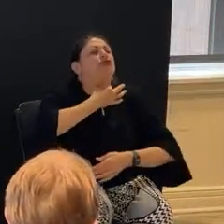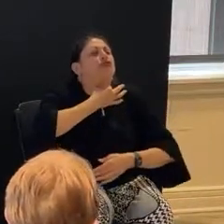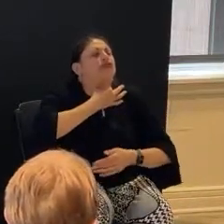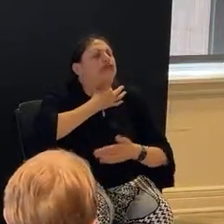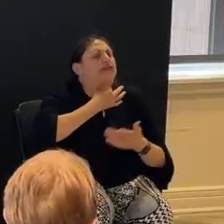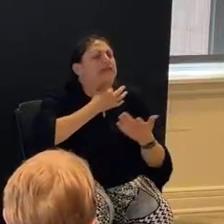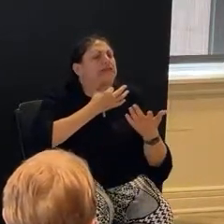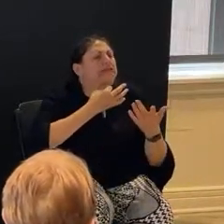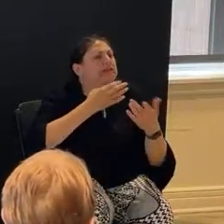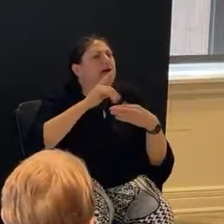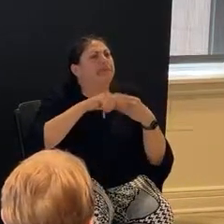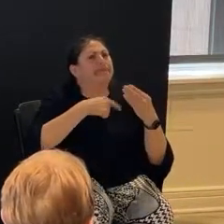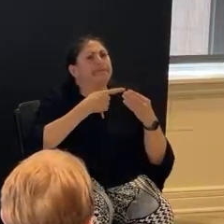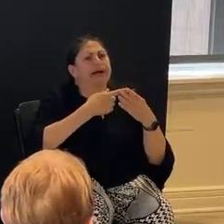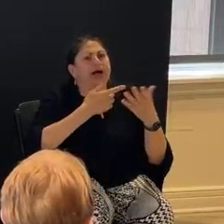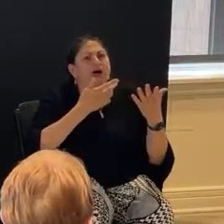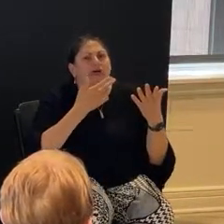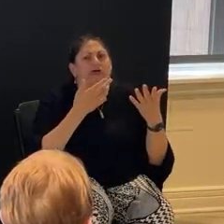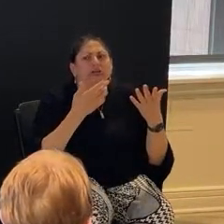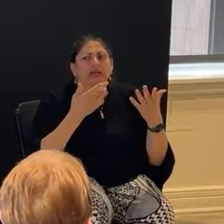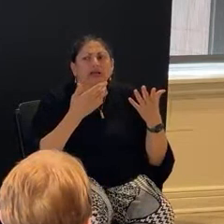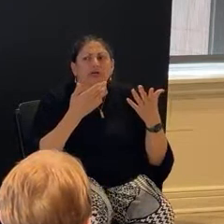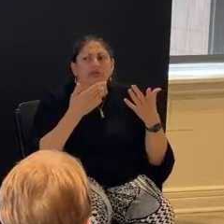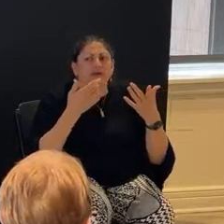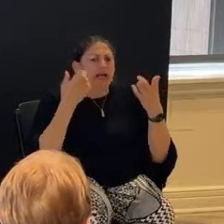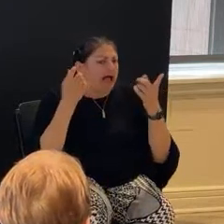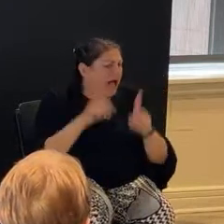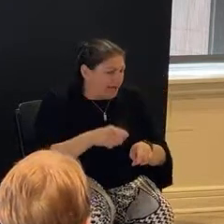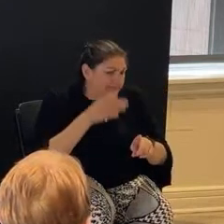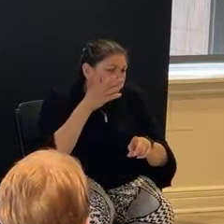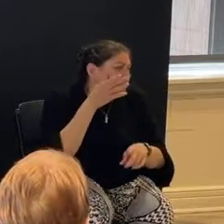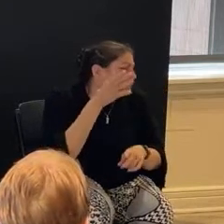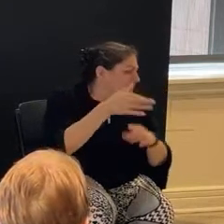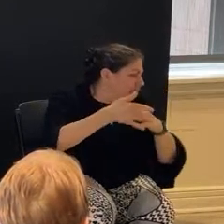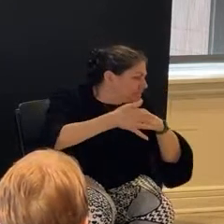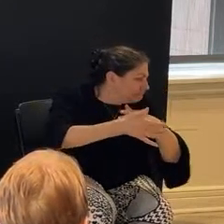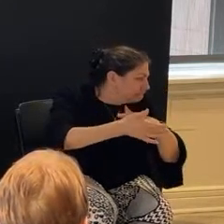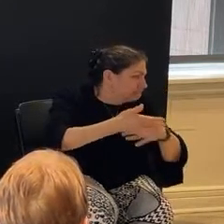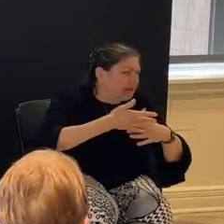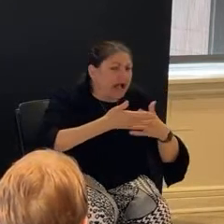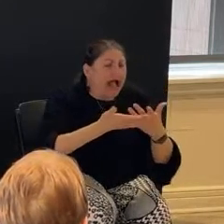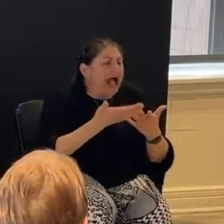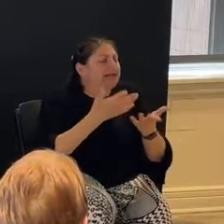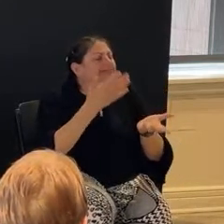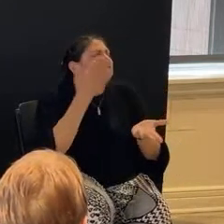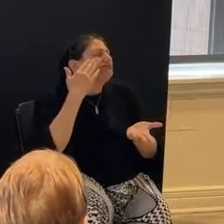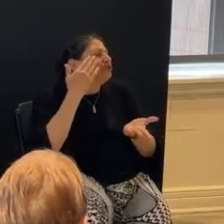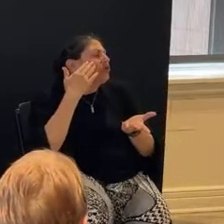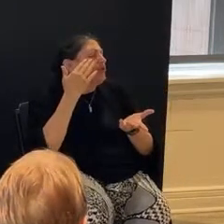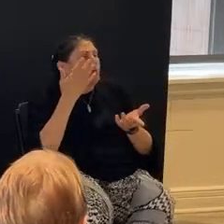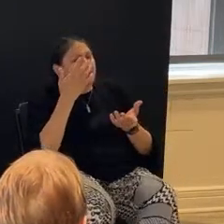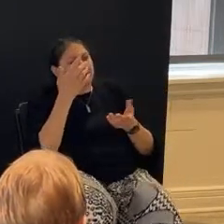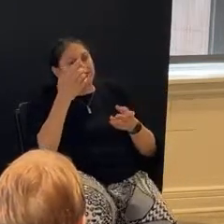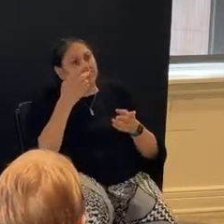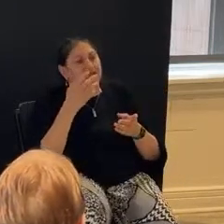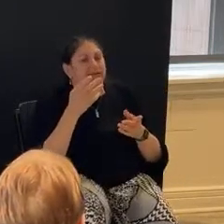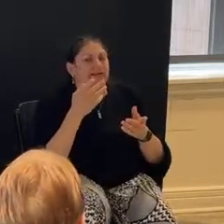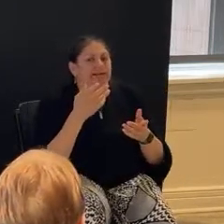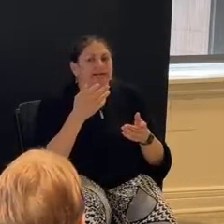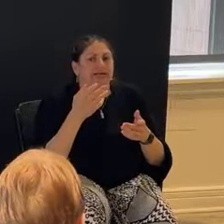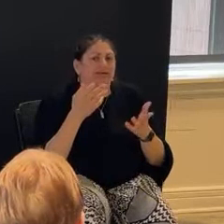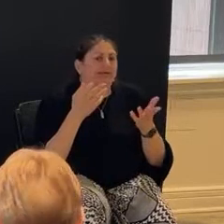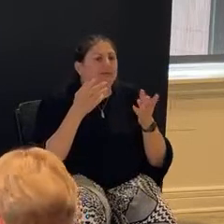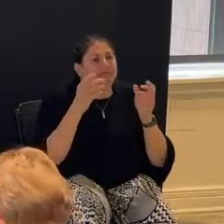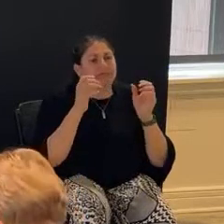being drawn in the future of like where the succession's gonna go? Because you know, it's like the decision, we can kind of sit here and be like, oh, it's not a decision to allow the elk